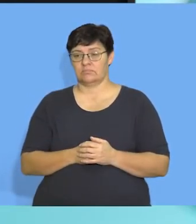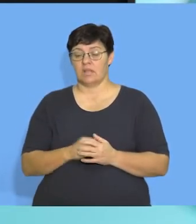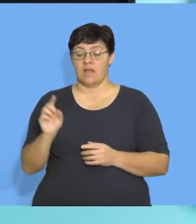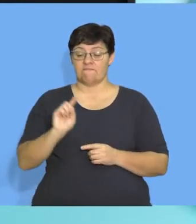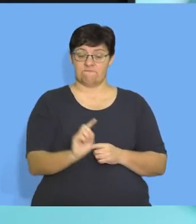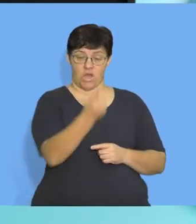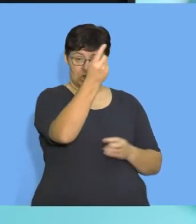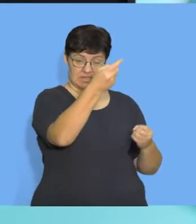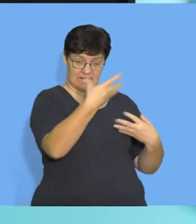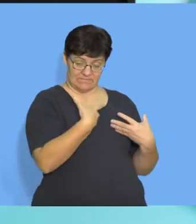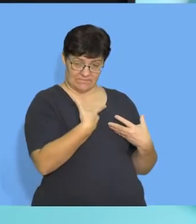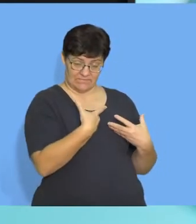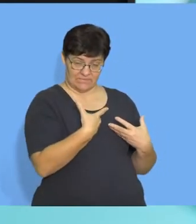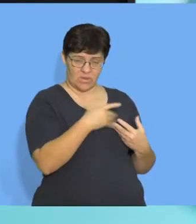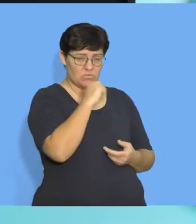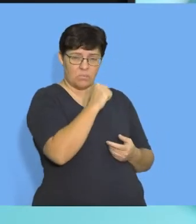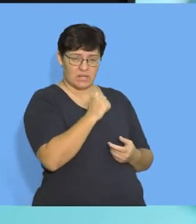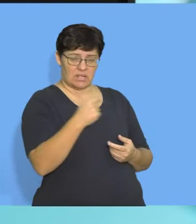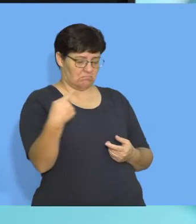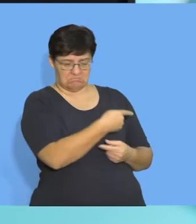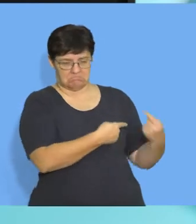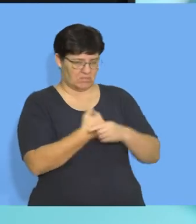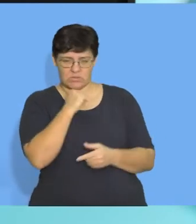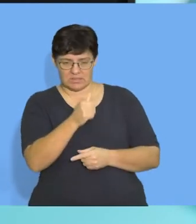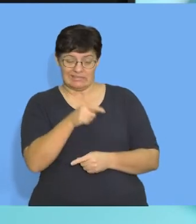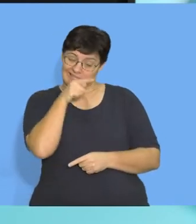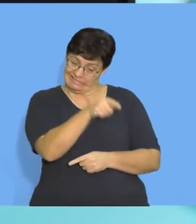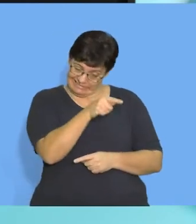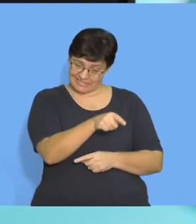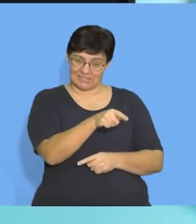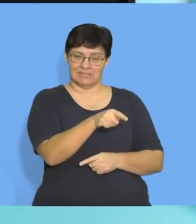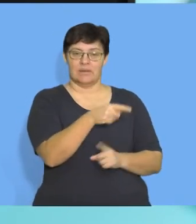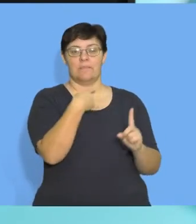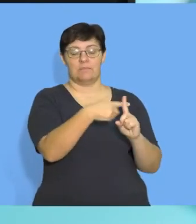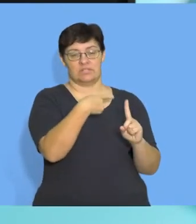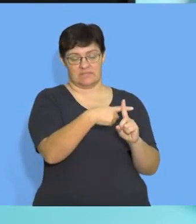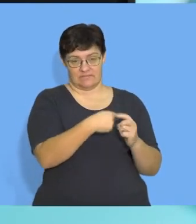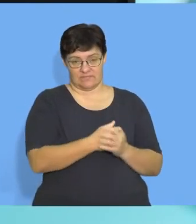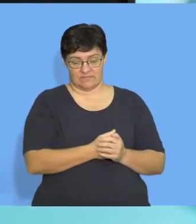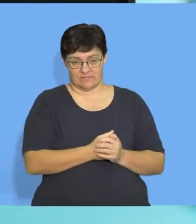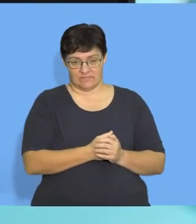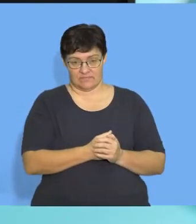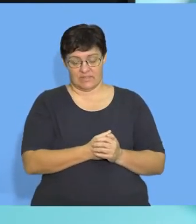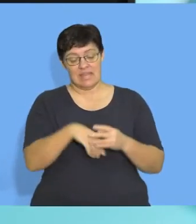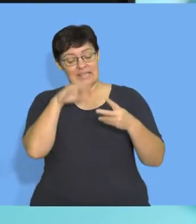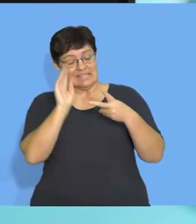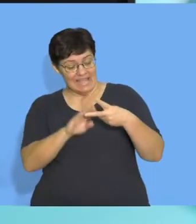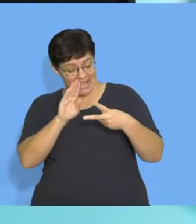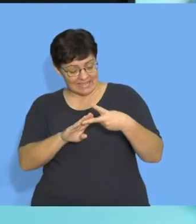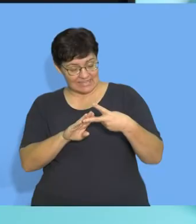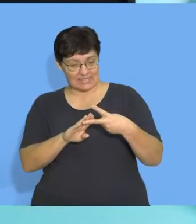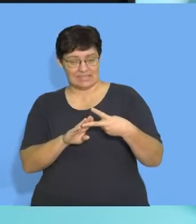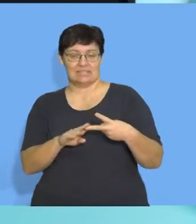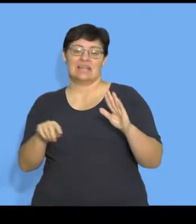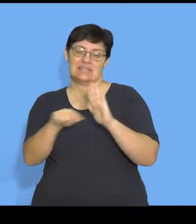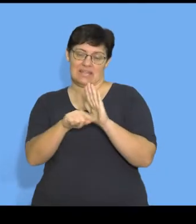original direction. Whatever direction you get given first, make that your positive direction, because then you've got a